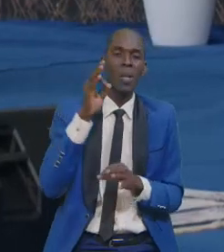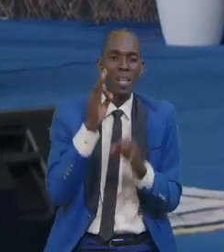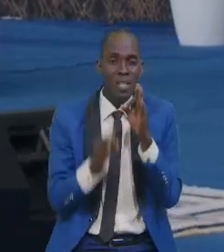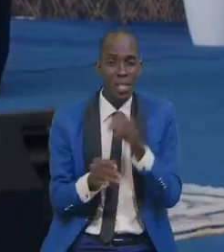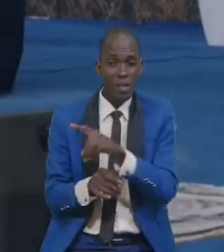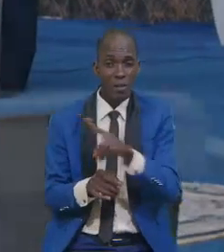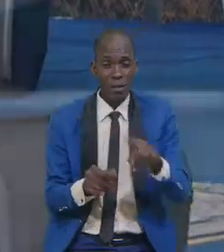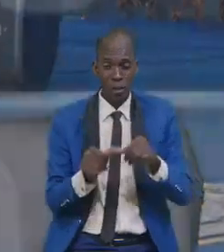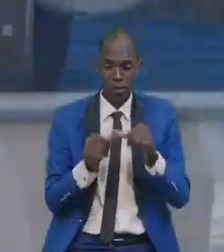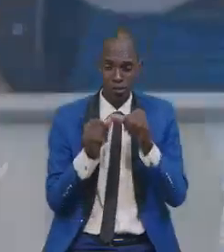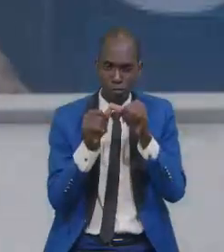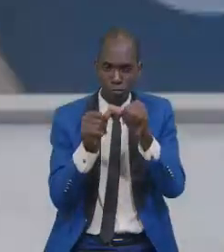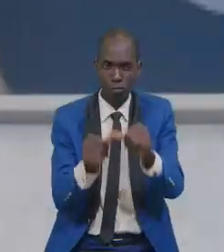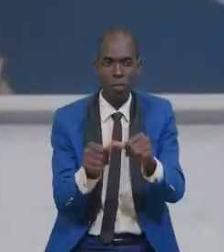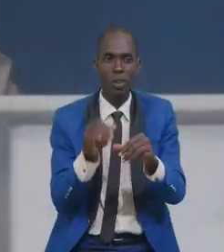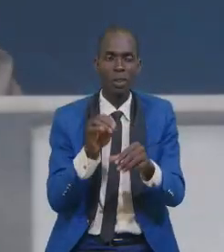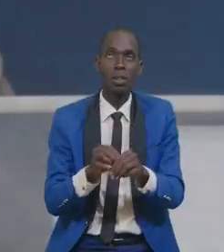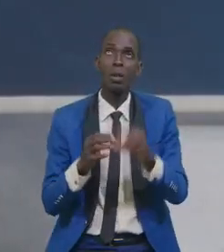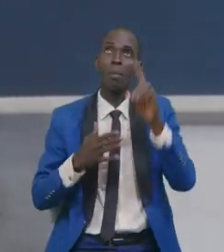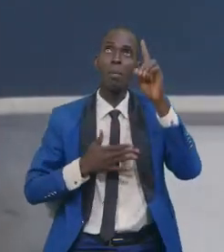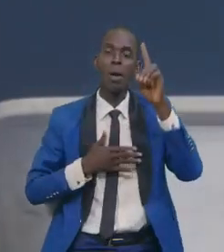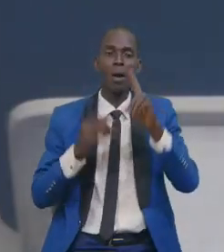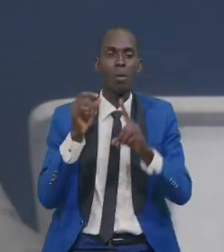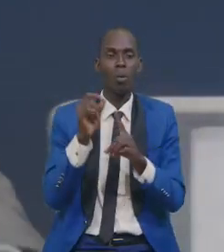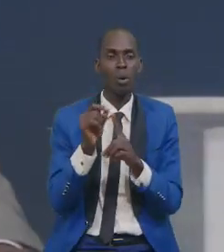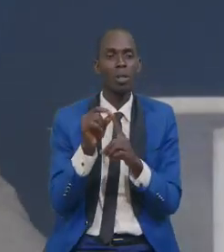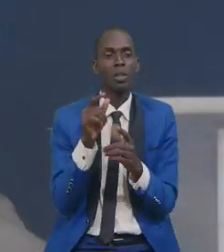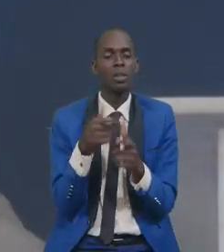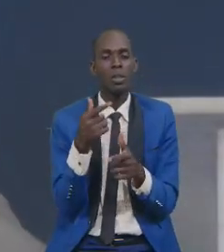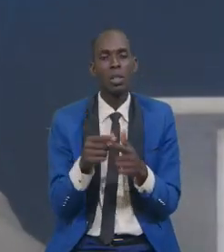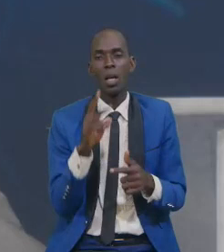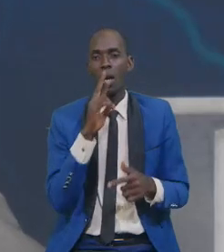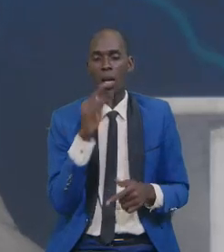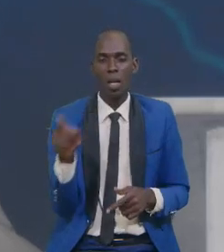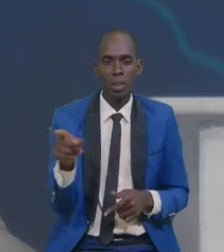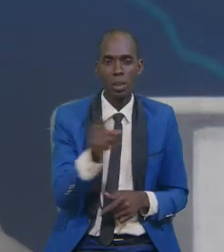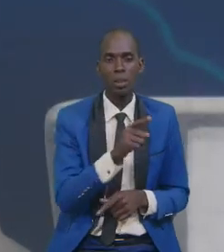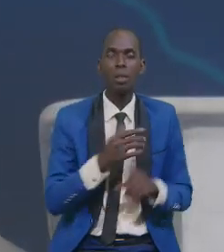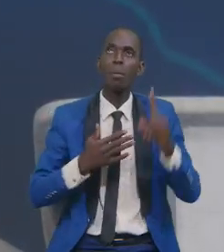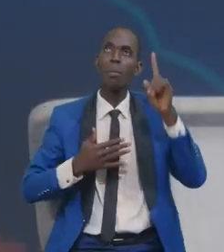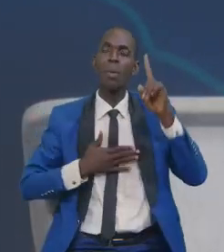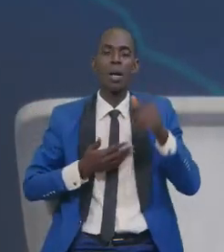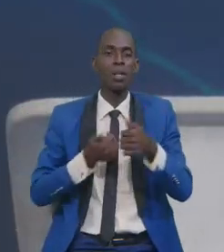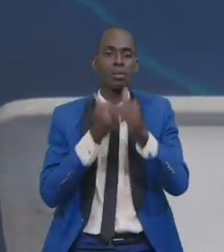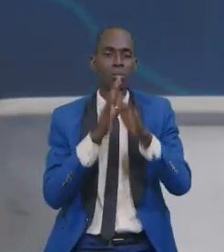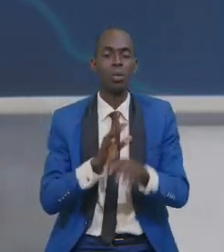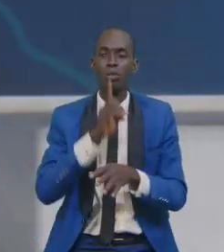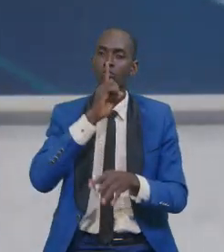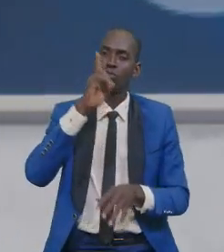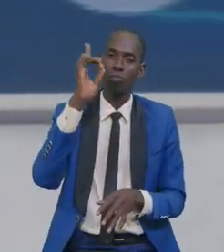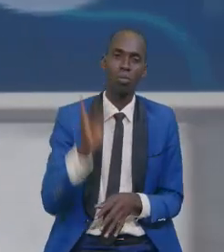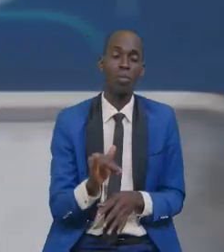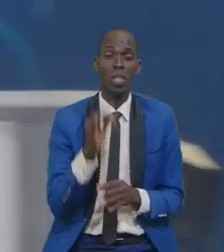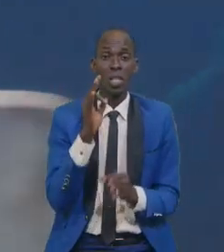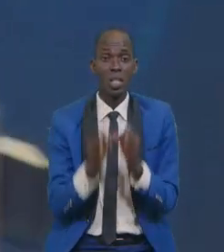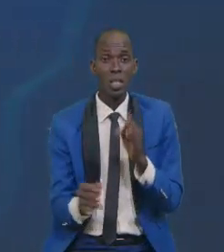continue in my word, then are ye my disciples indeed. If ye